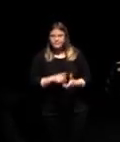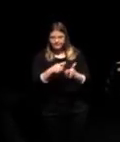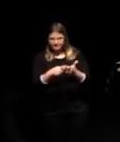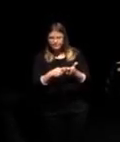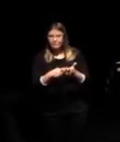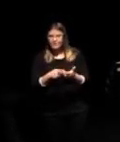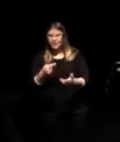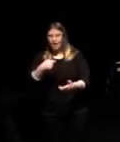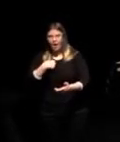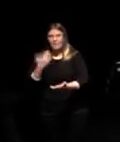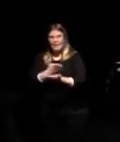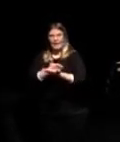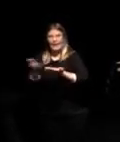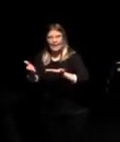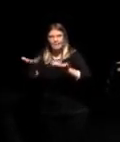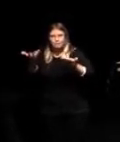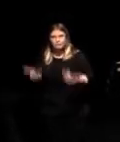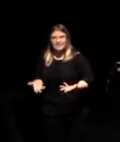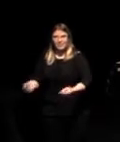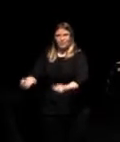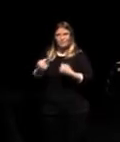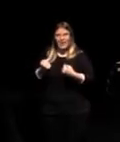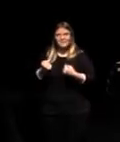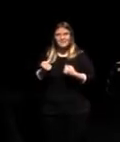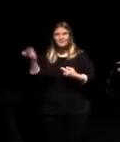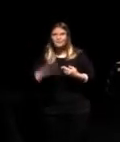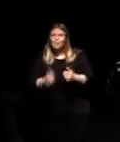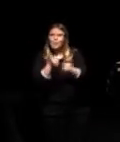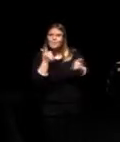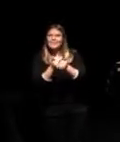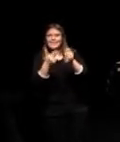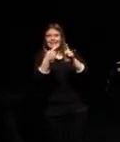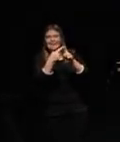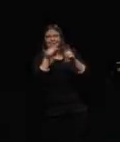clear and present threat. That's from Eon.